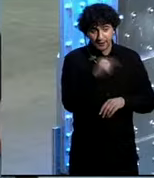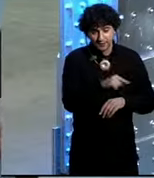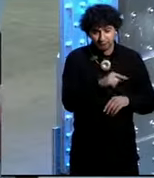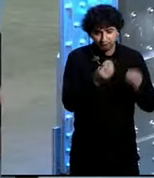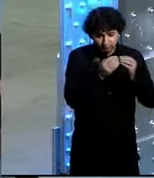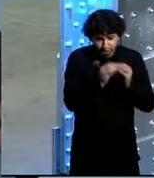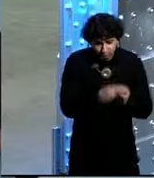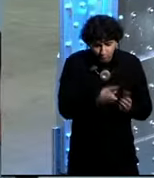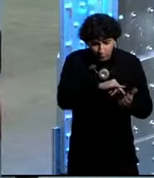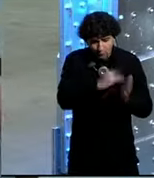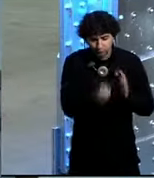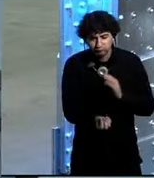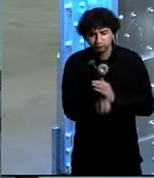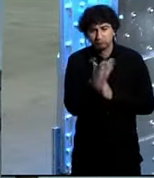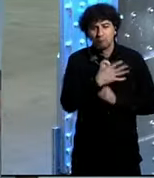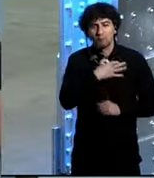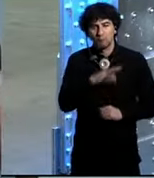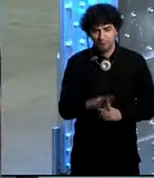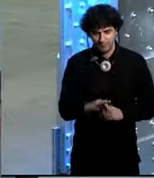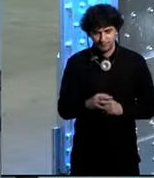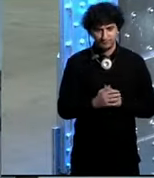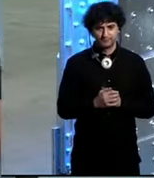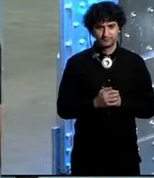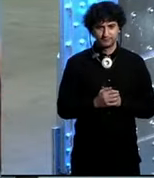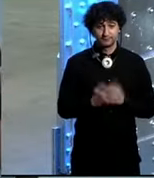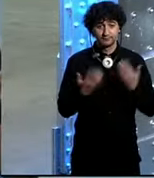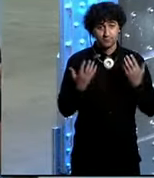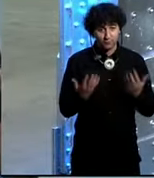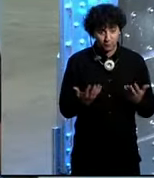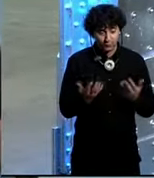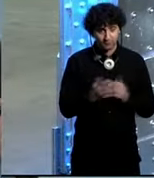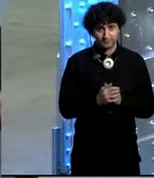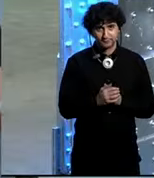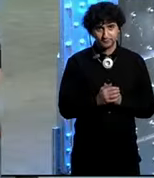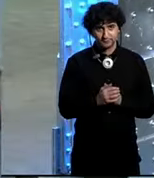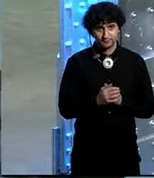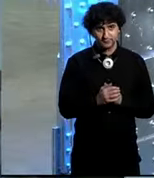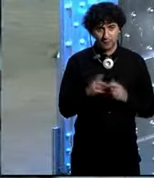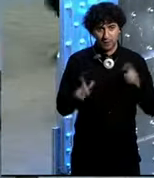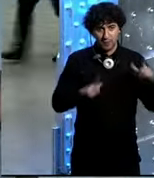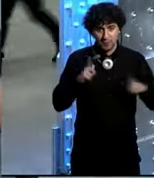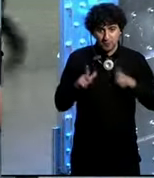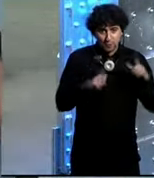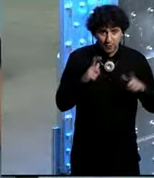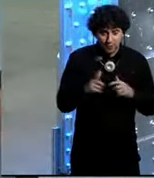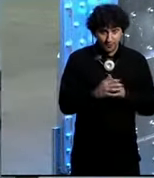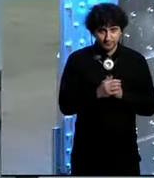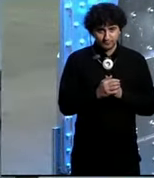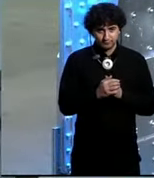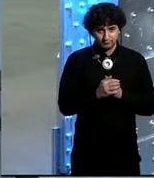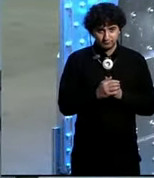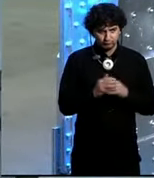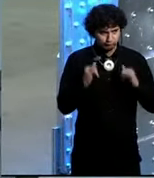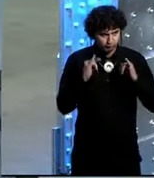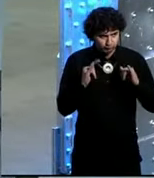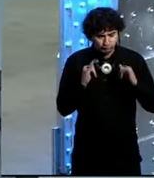my web audio adventure style, in which you narrate across the web, I'm